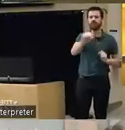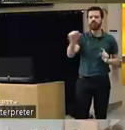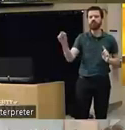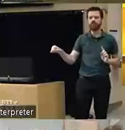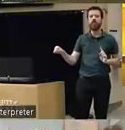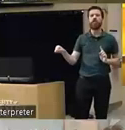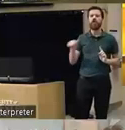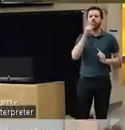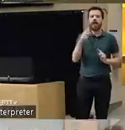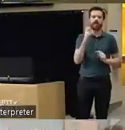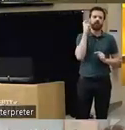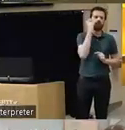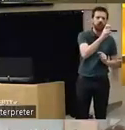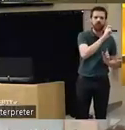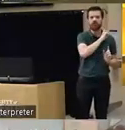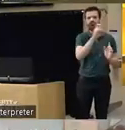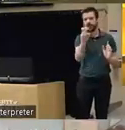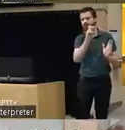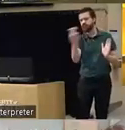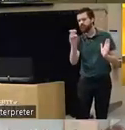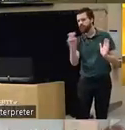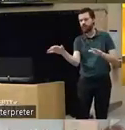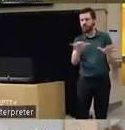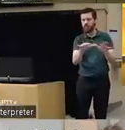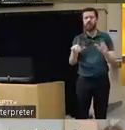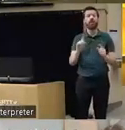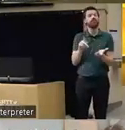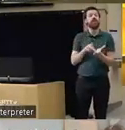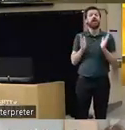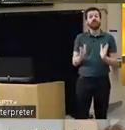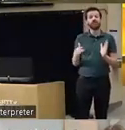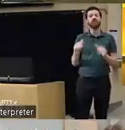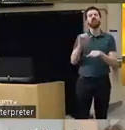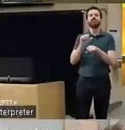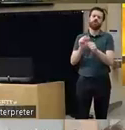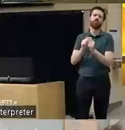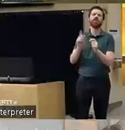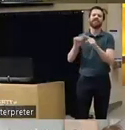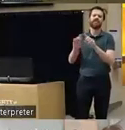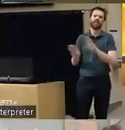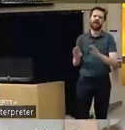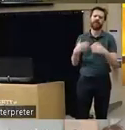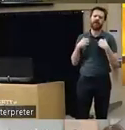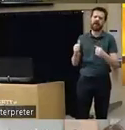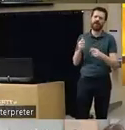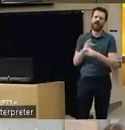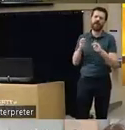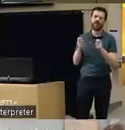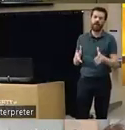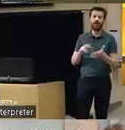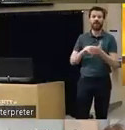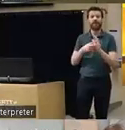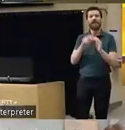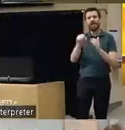psychiatrist with you know, several different behavioral healthcare managers can touch the lives of many different